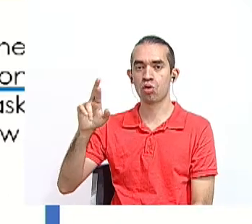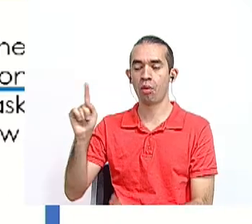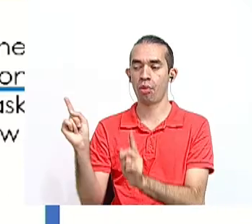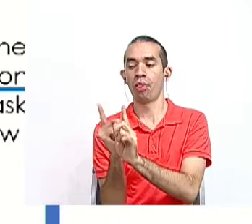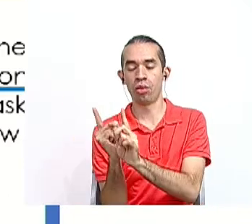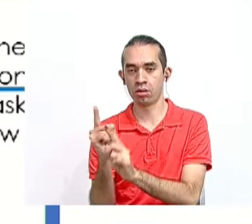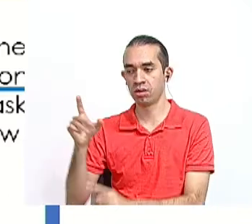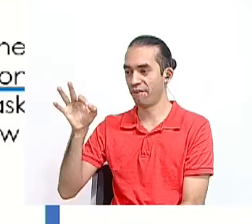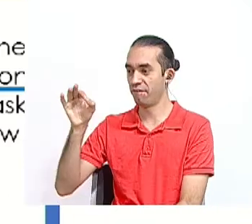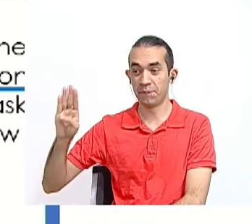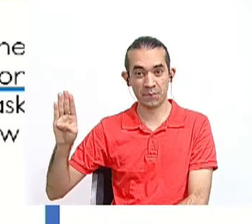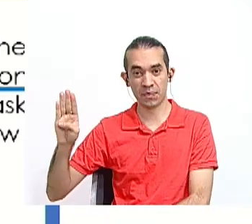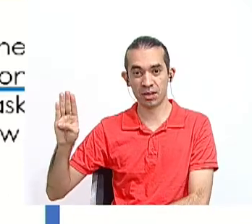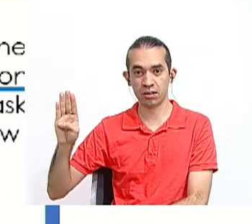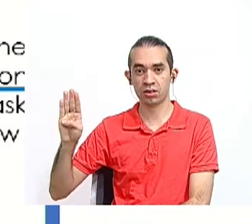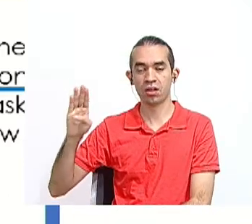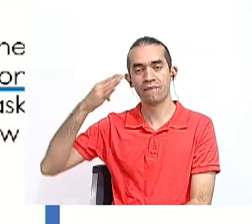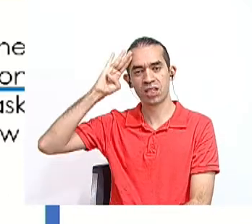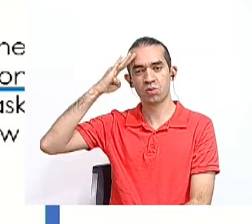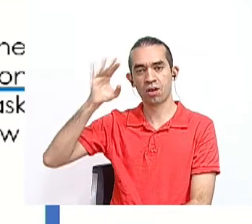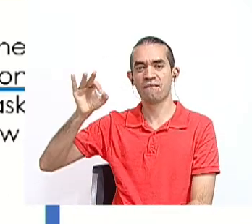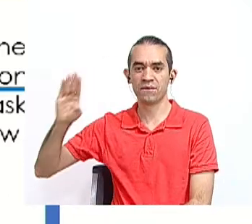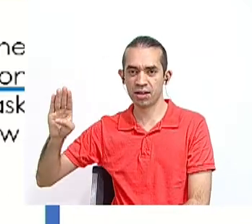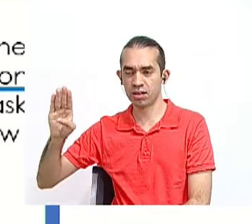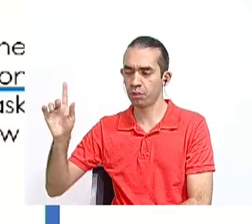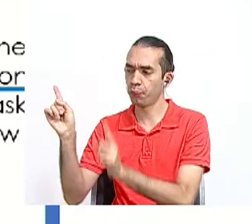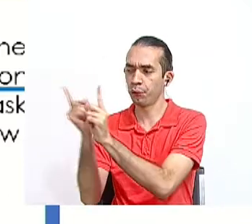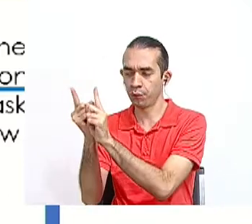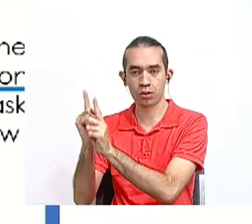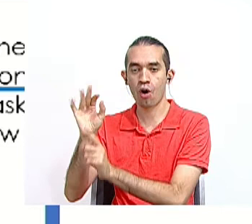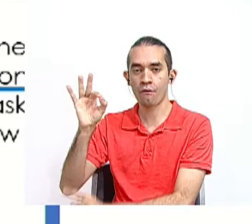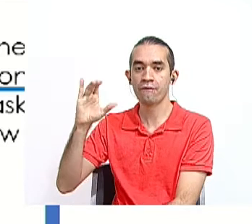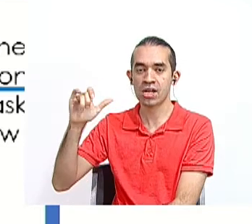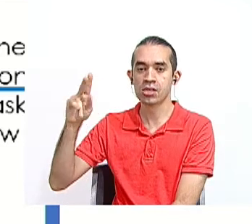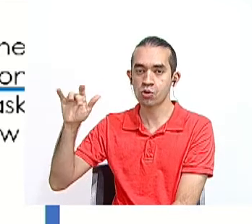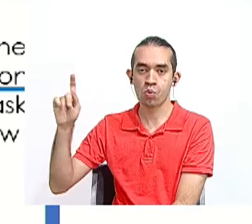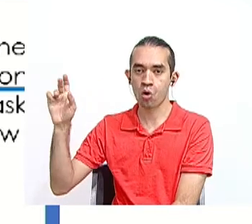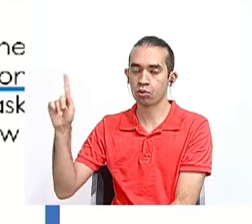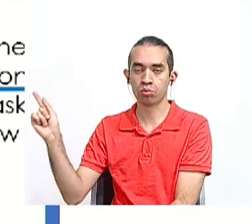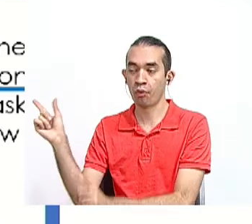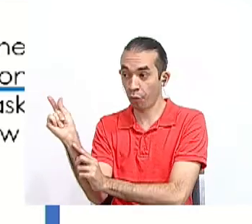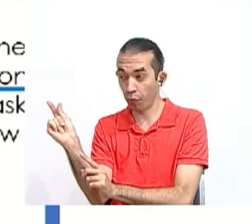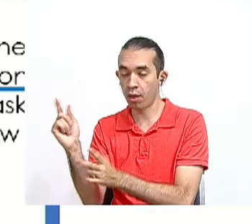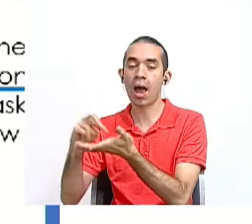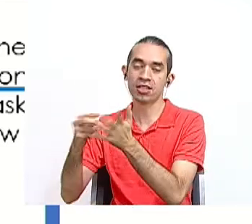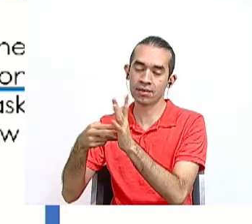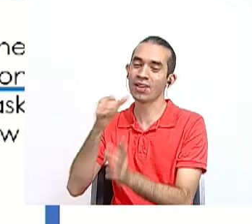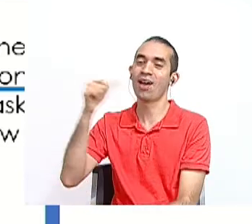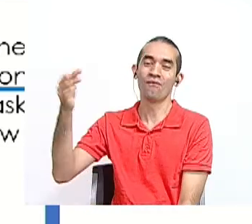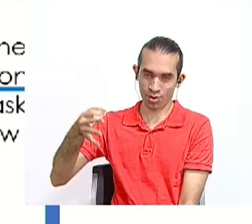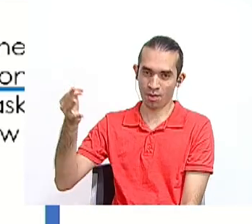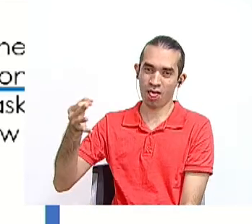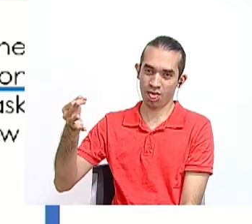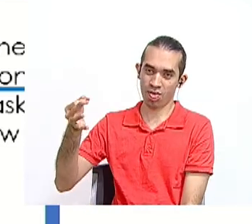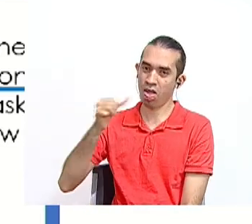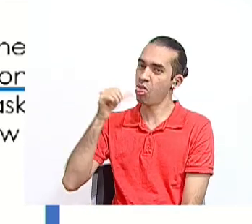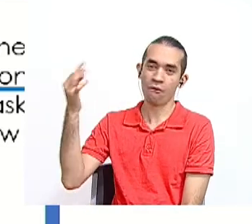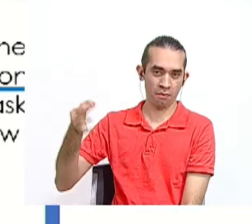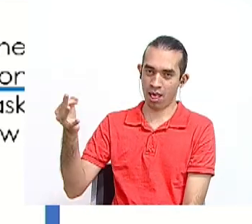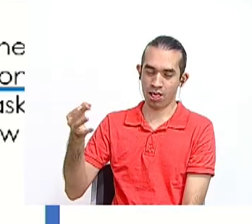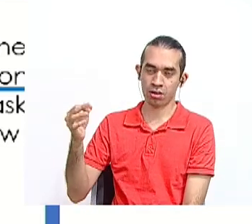is the abbreviation of Facebook. So actually that one is very informal. Let's see one